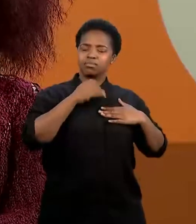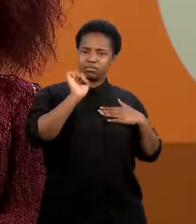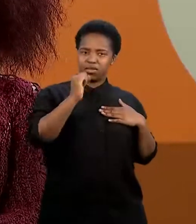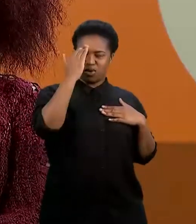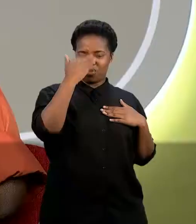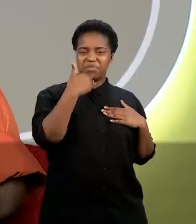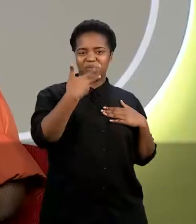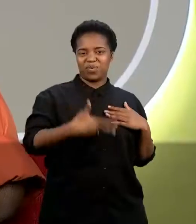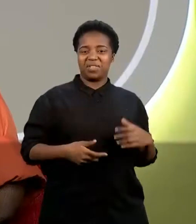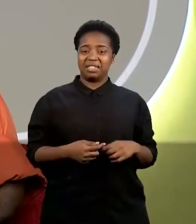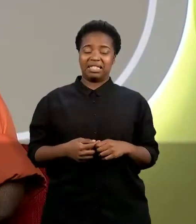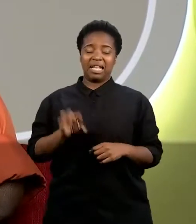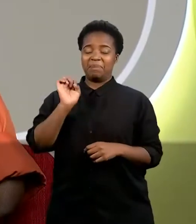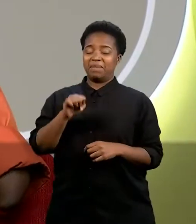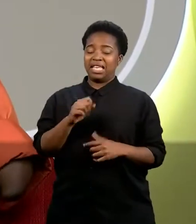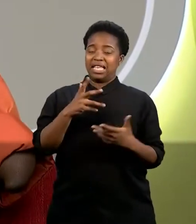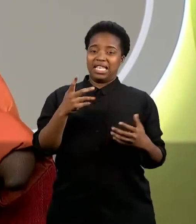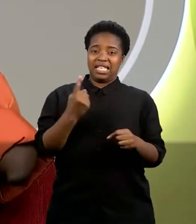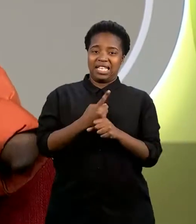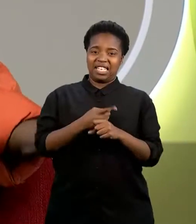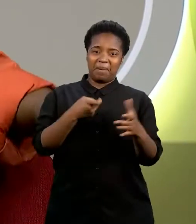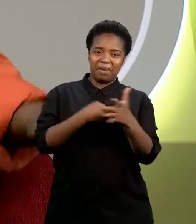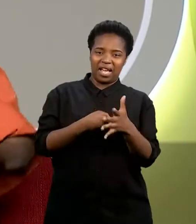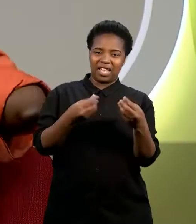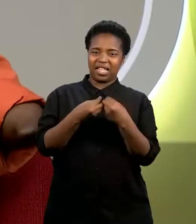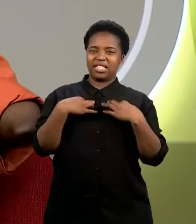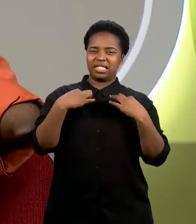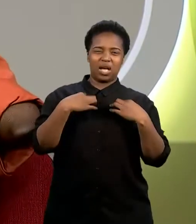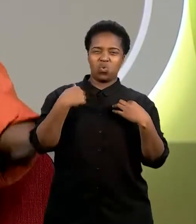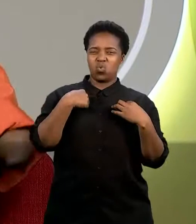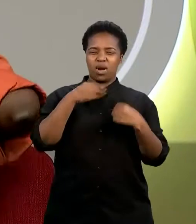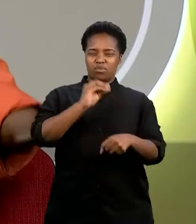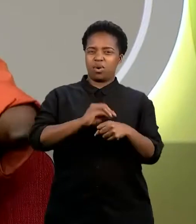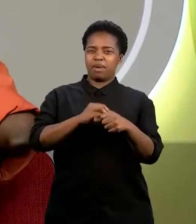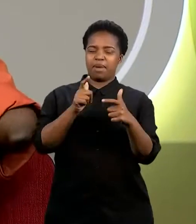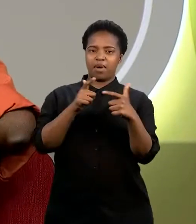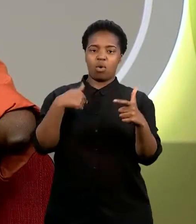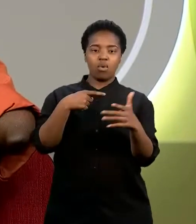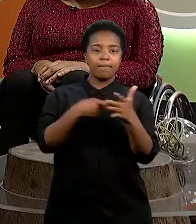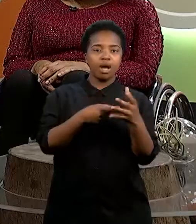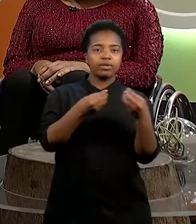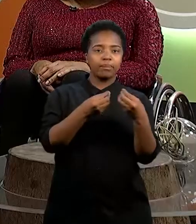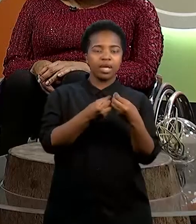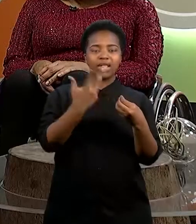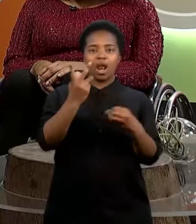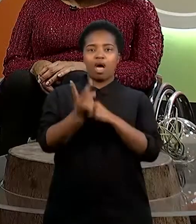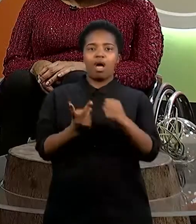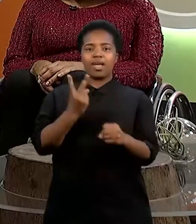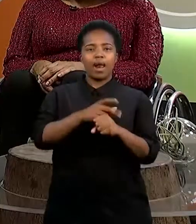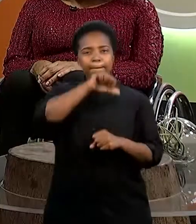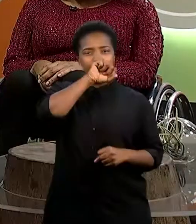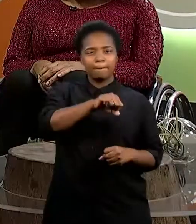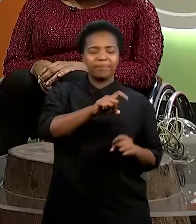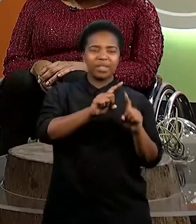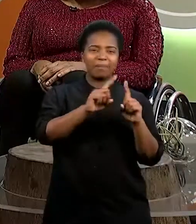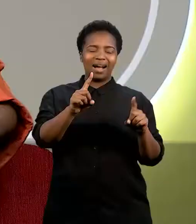your signature. Na ke le taba ya di alterations ya o notla bo diphatlo e ya nsokodisa haholo bongata bana ka bane tseding tsa dinthotse lo reng